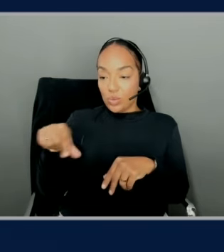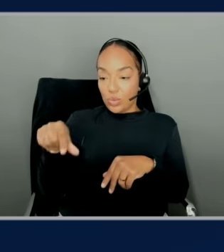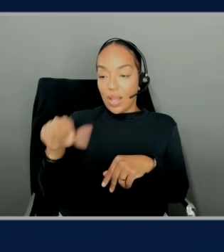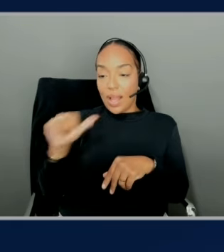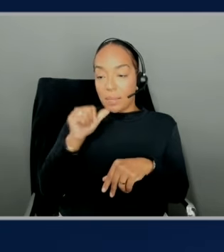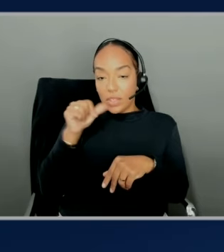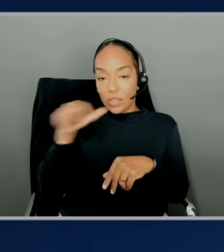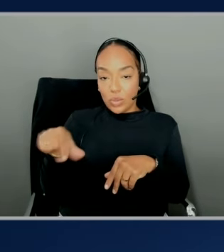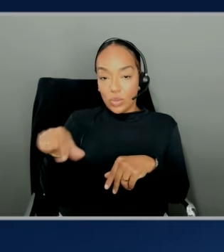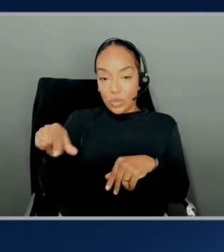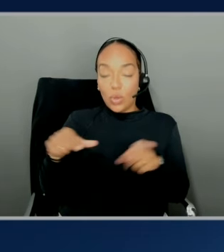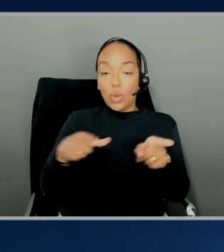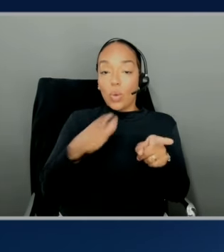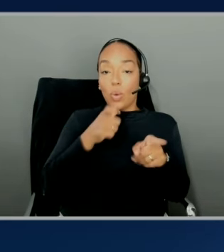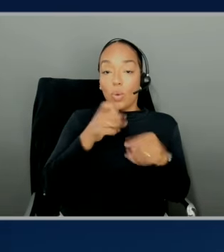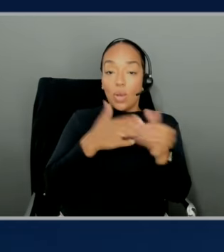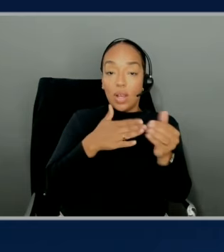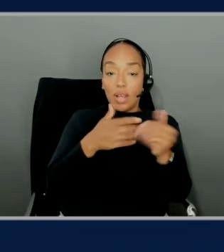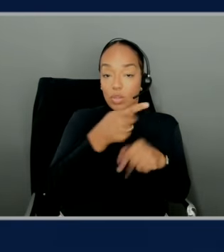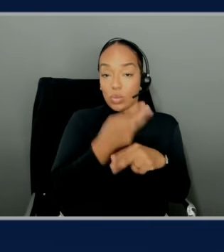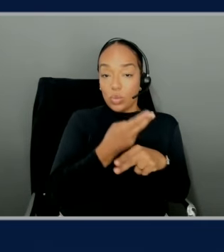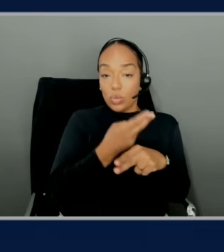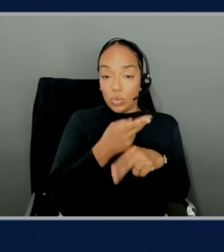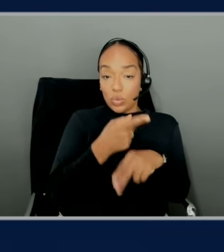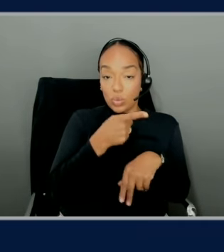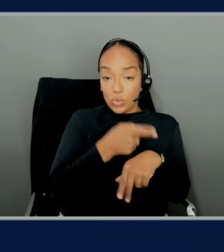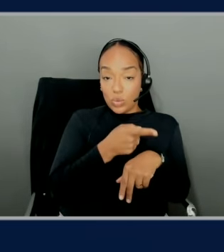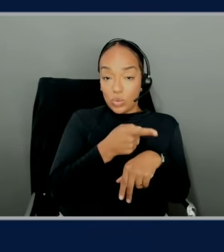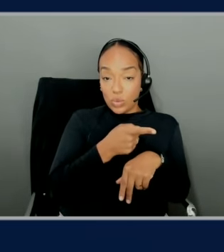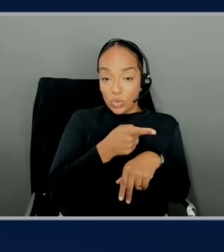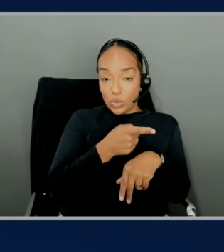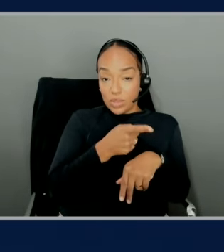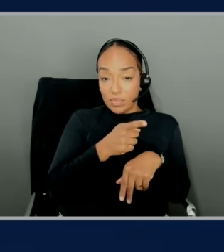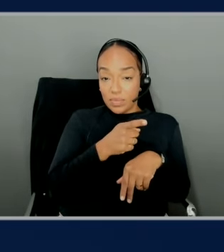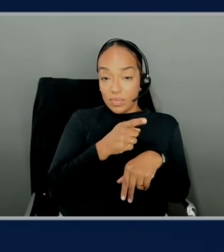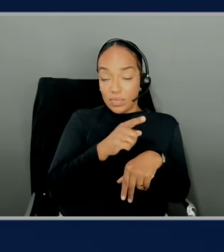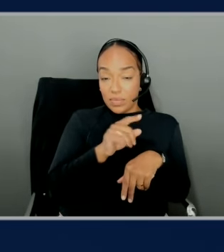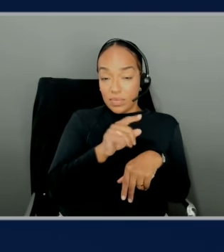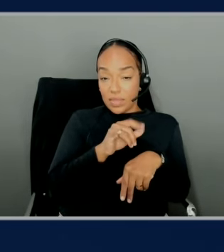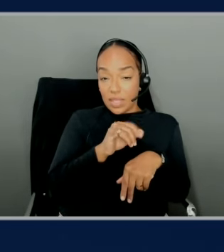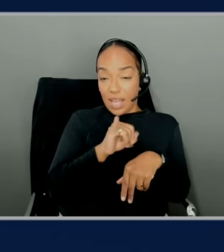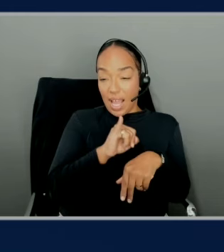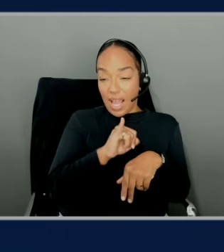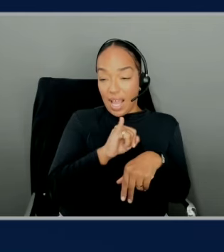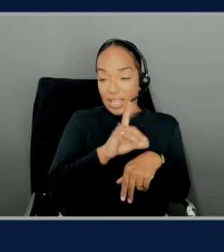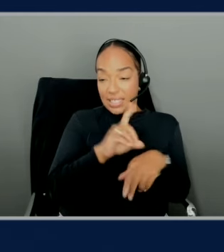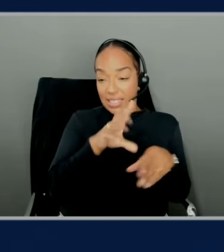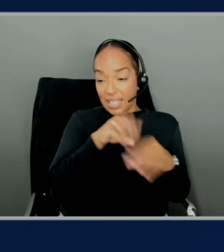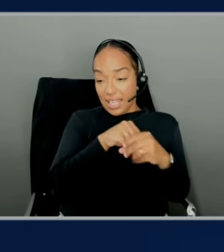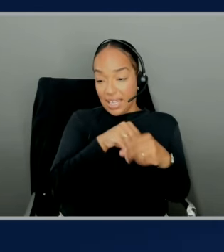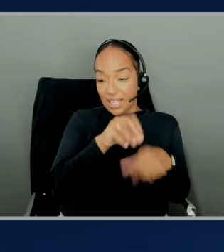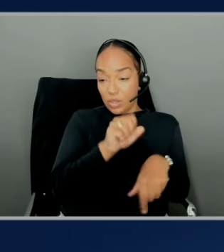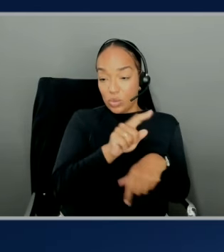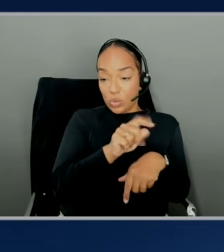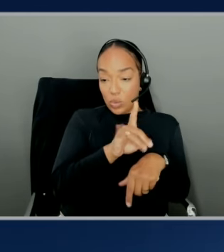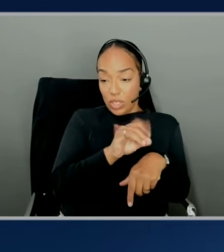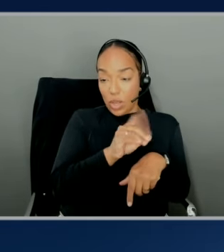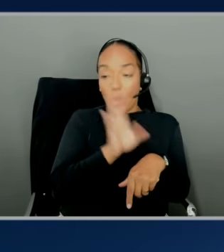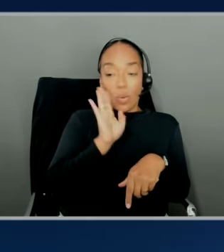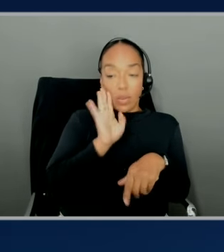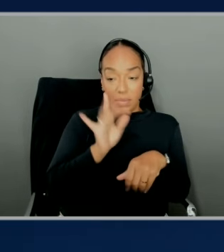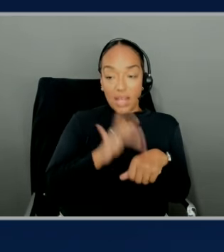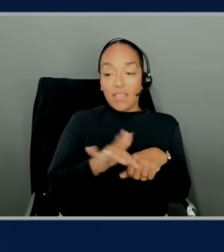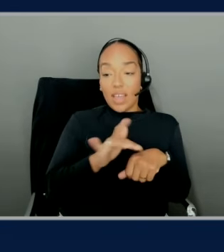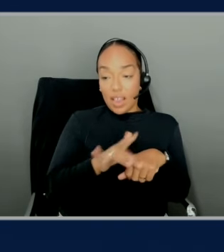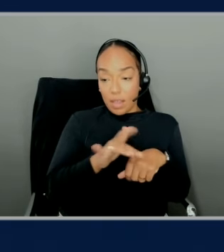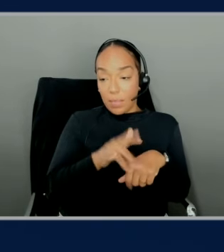Studio use the JupyterLab IDE within Studio. And that's where Q Developer is going to be available. So it's going to